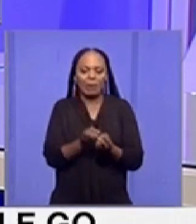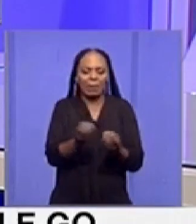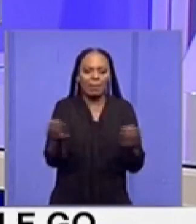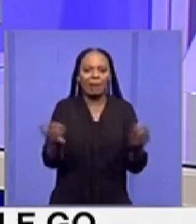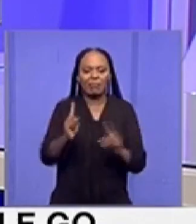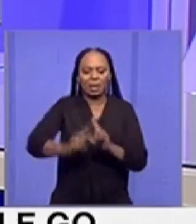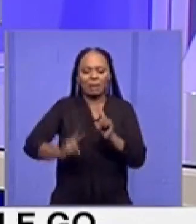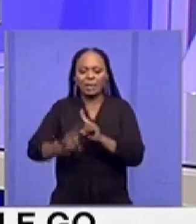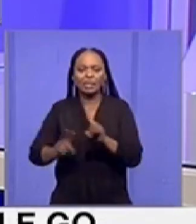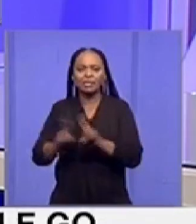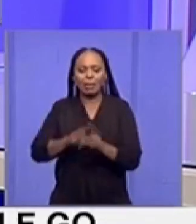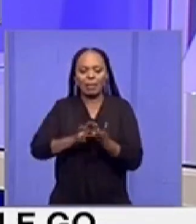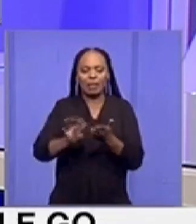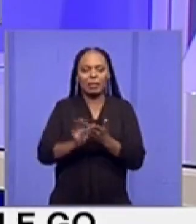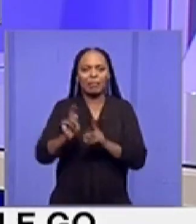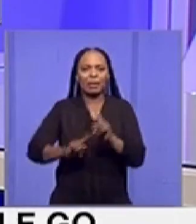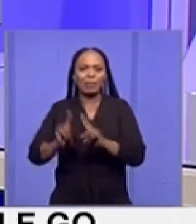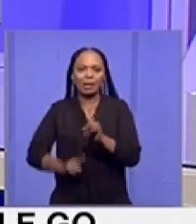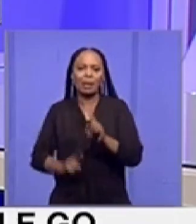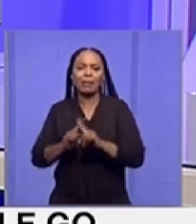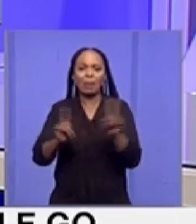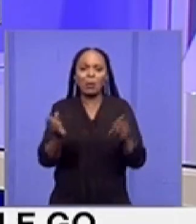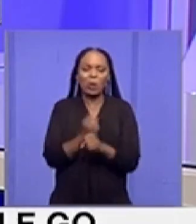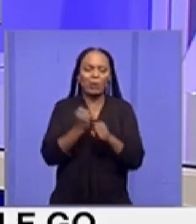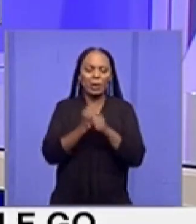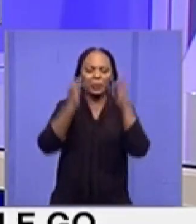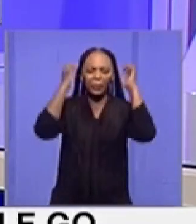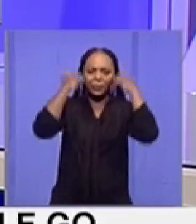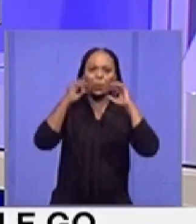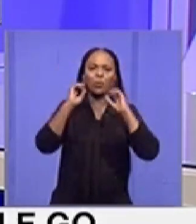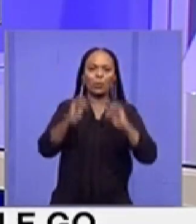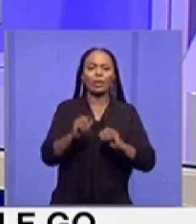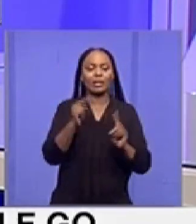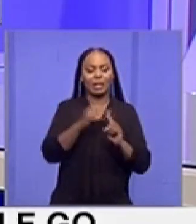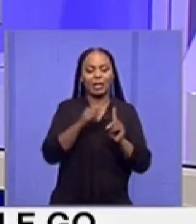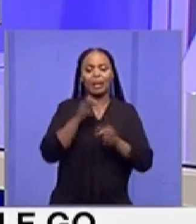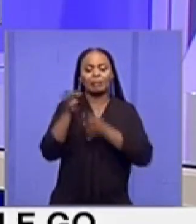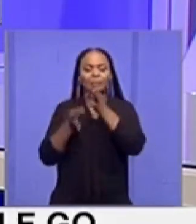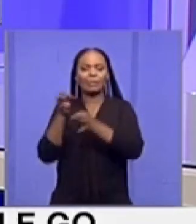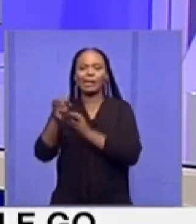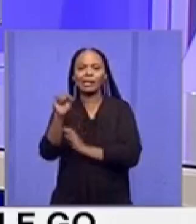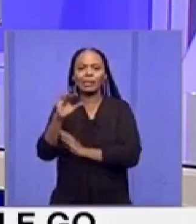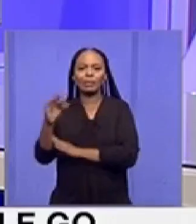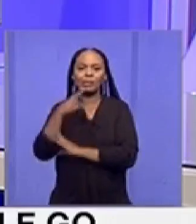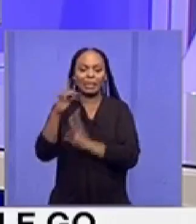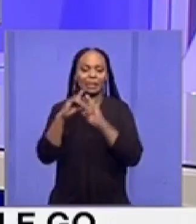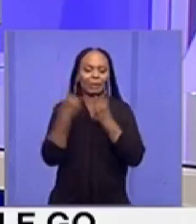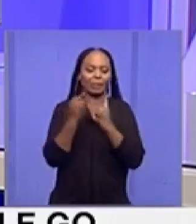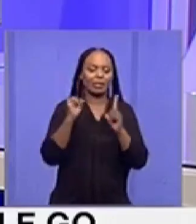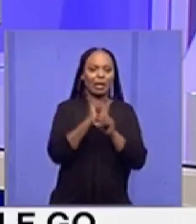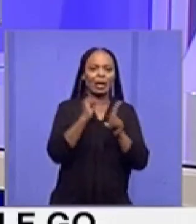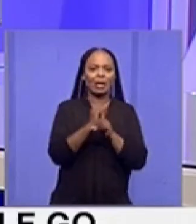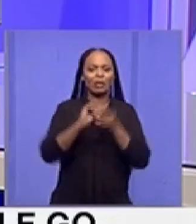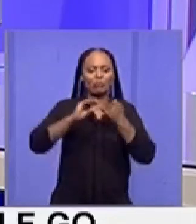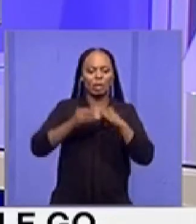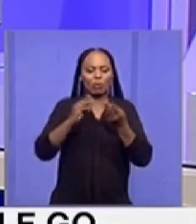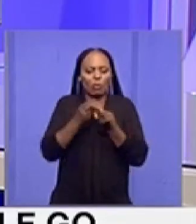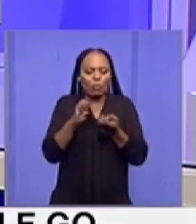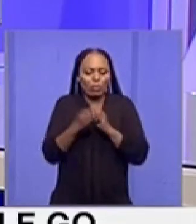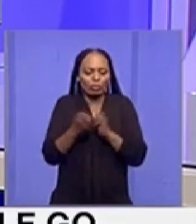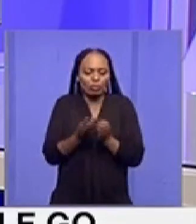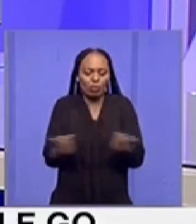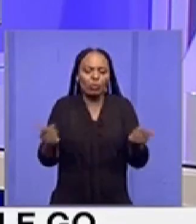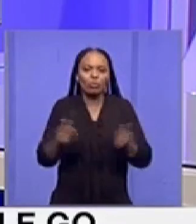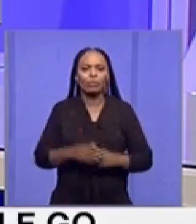a Khayalakhe, mošomo e sa le o montši. O boetse a botša SABC gore kgoro ya gabo e gare e šogana le bothata jwa kabo